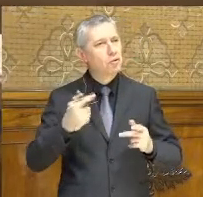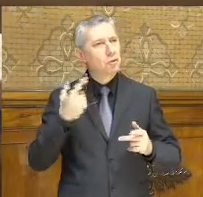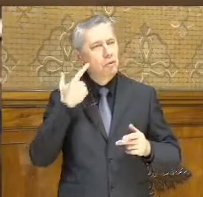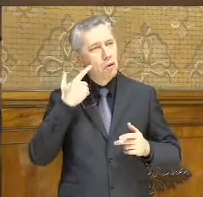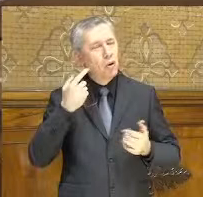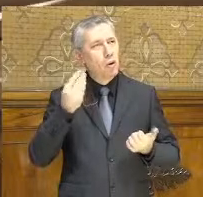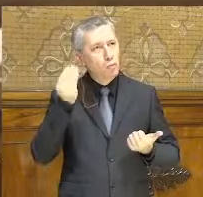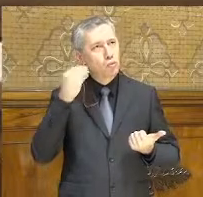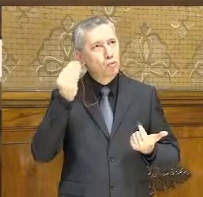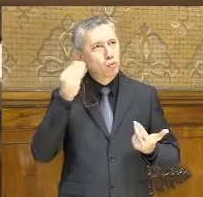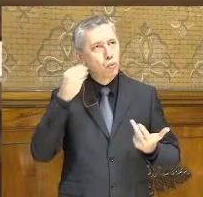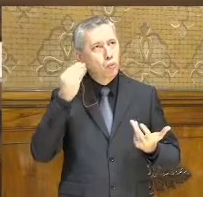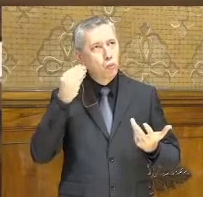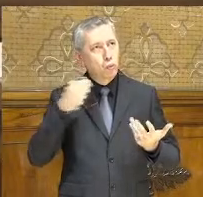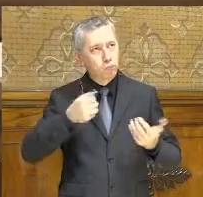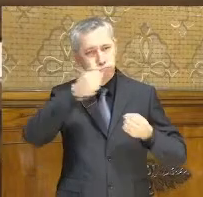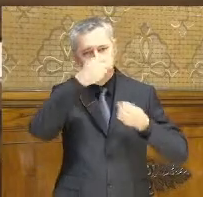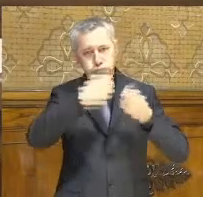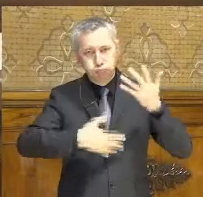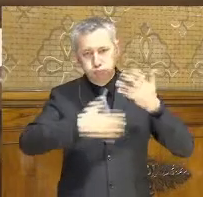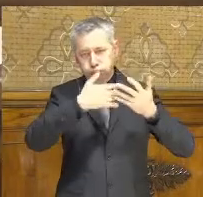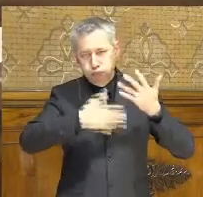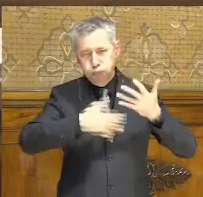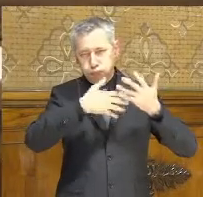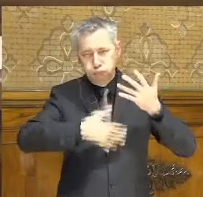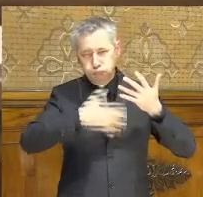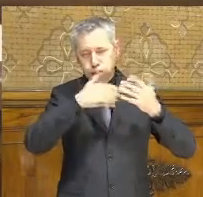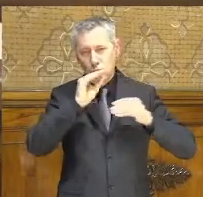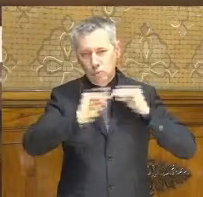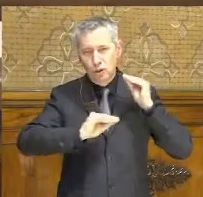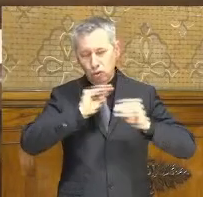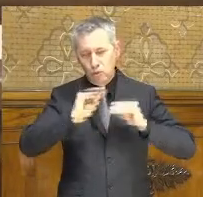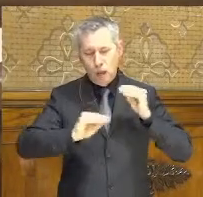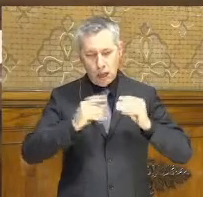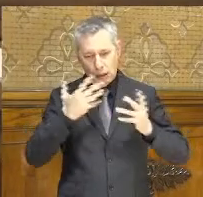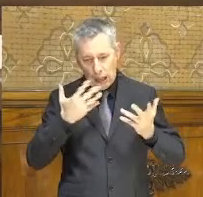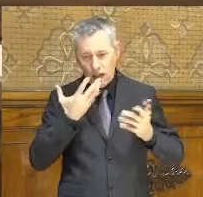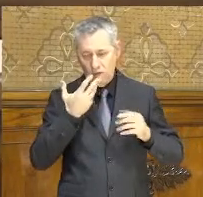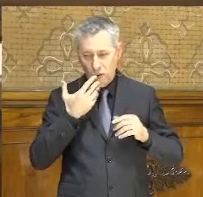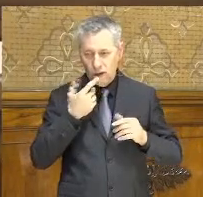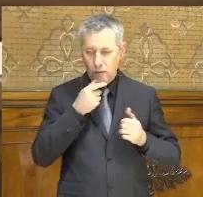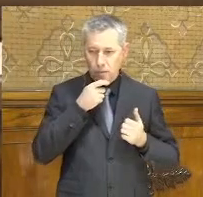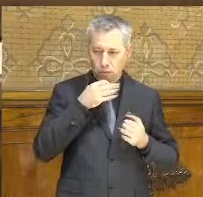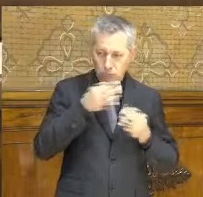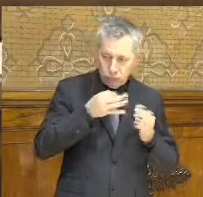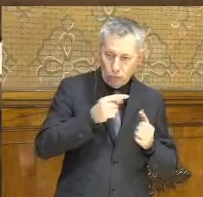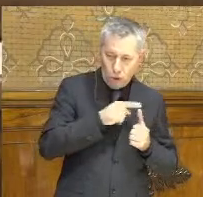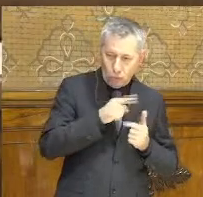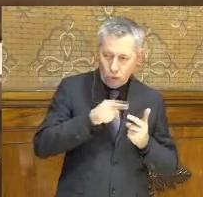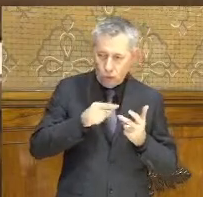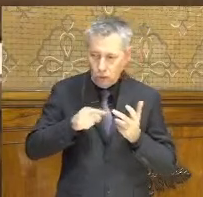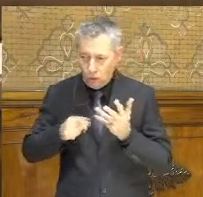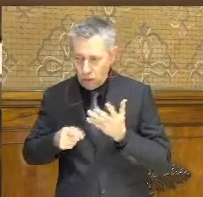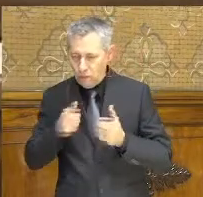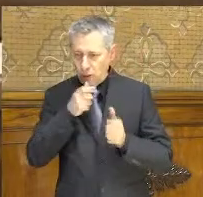and topics I would like to deal with. But preparing this